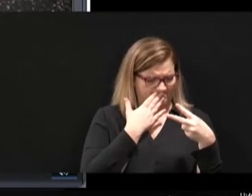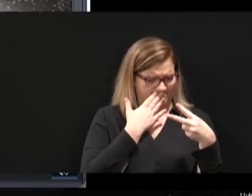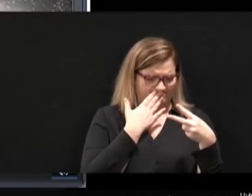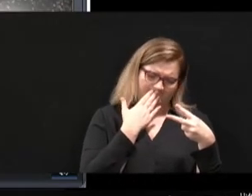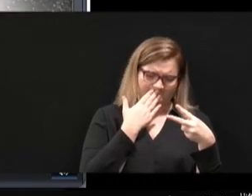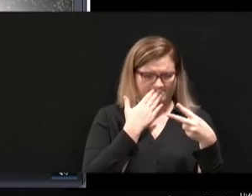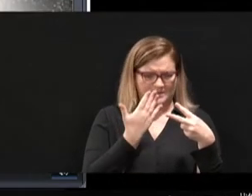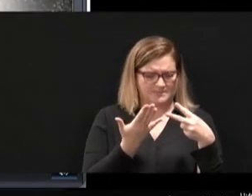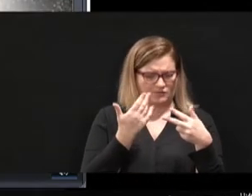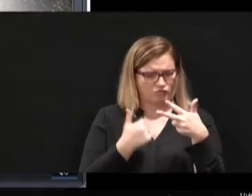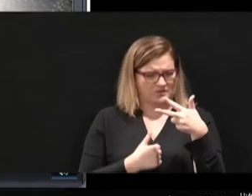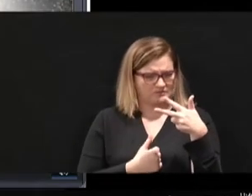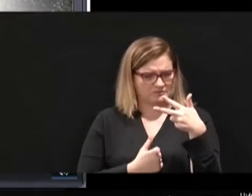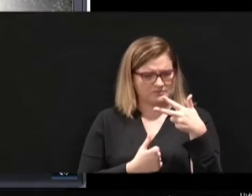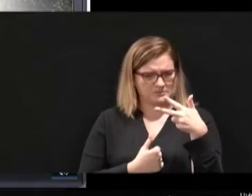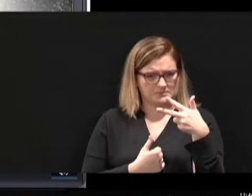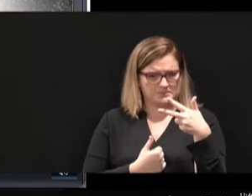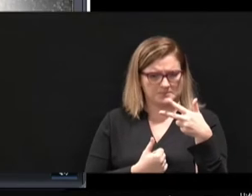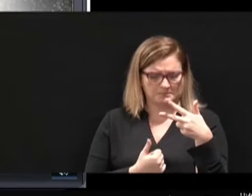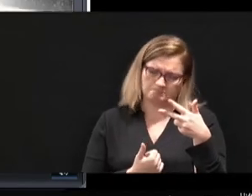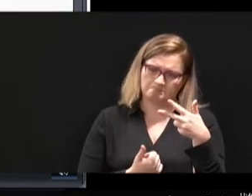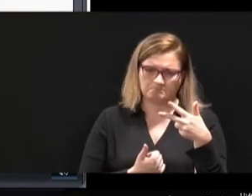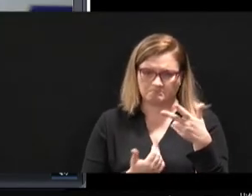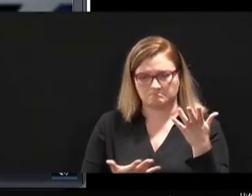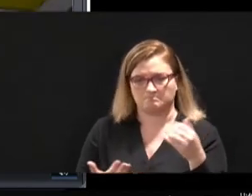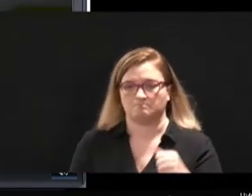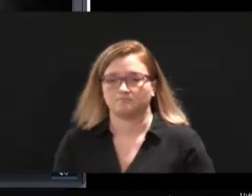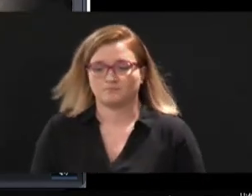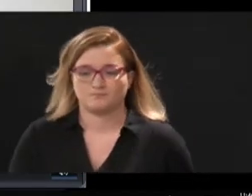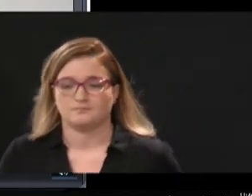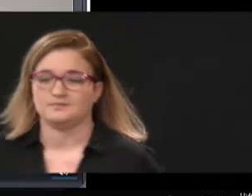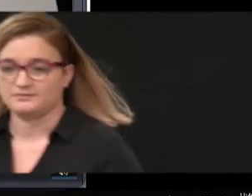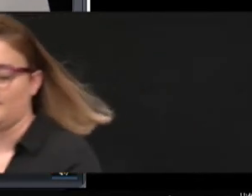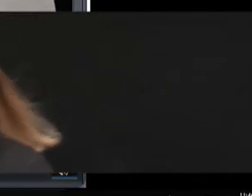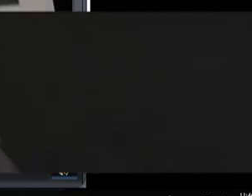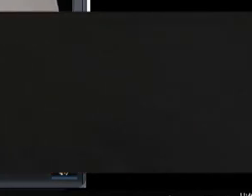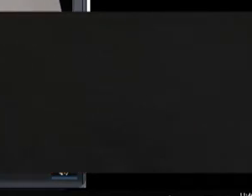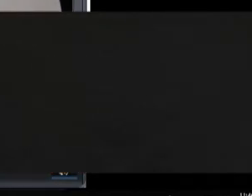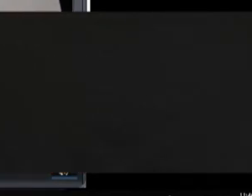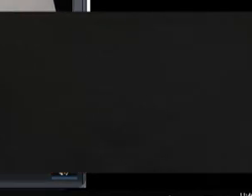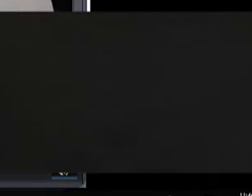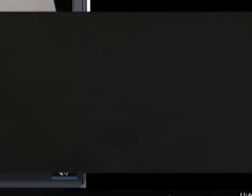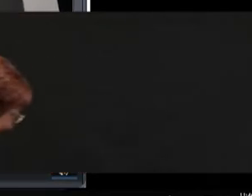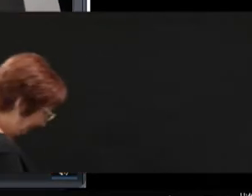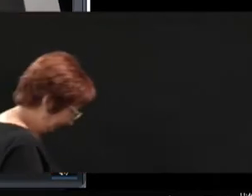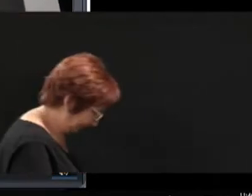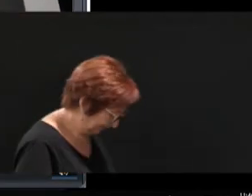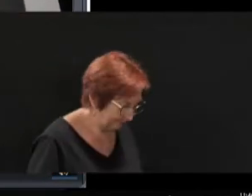Maybe three. I probably do. It's like they're having babies.